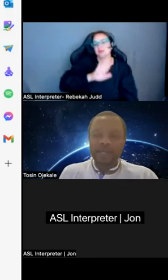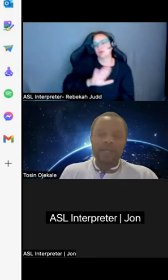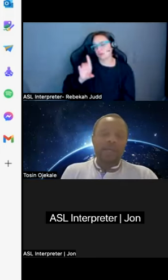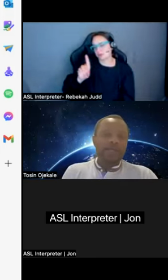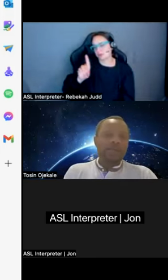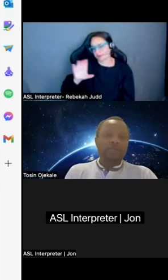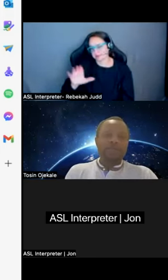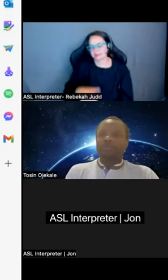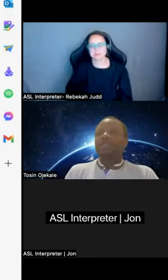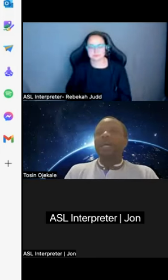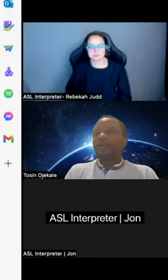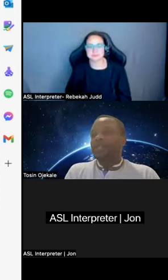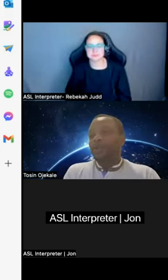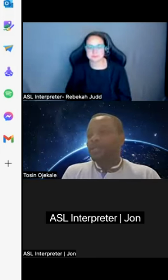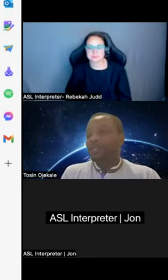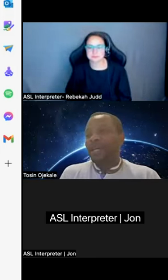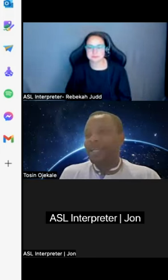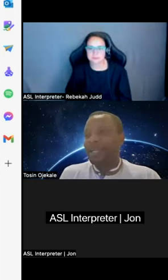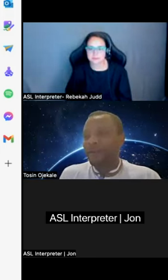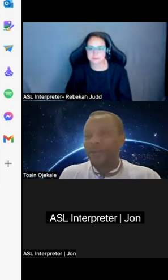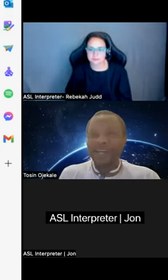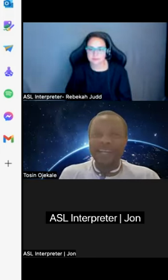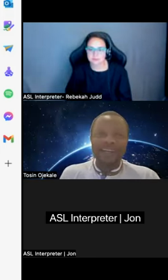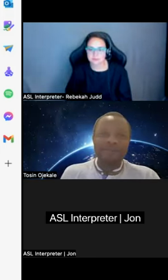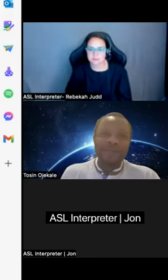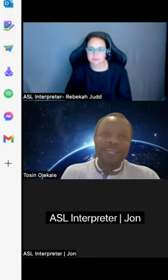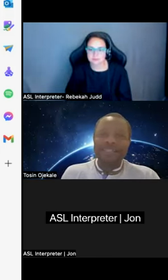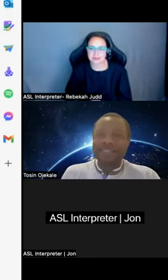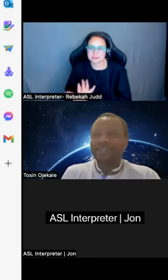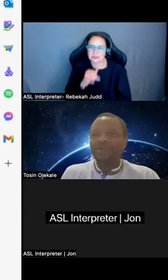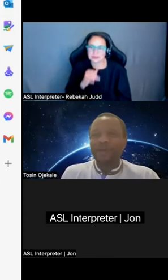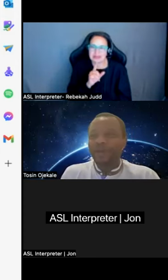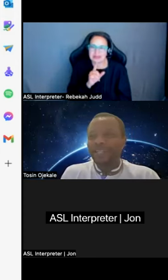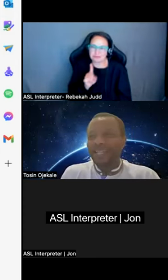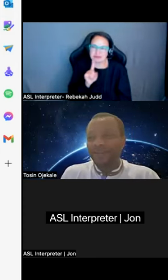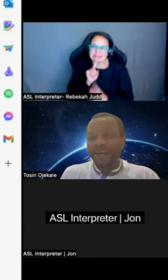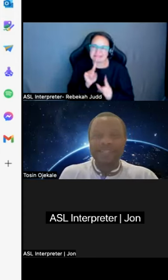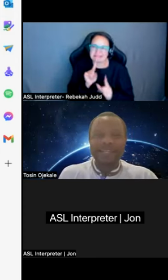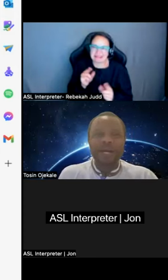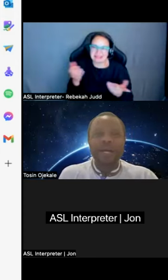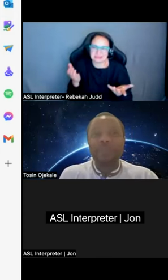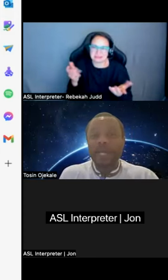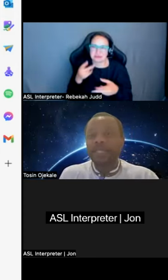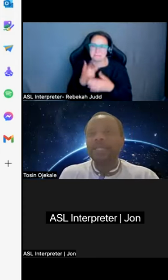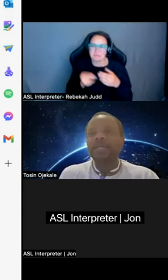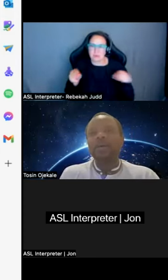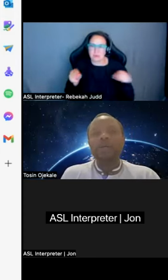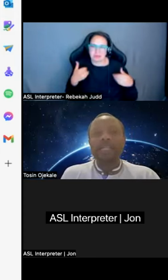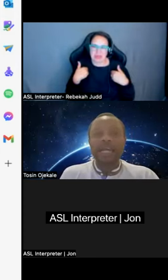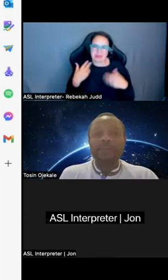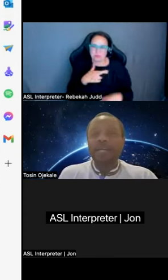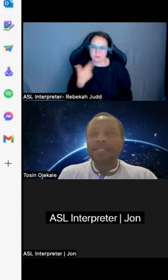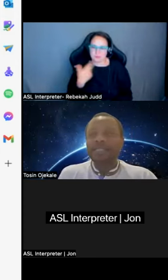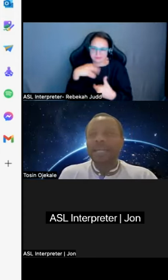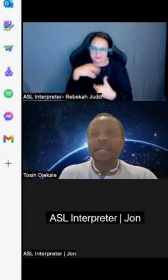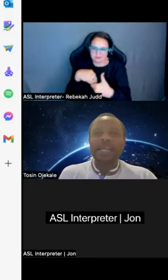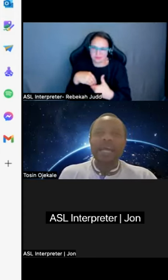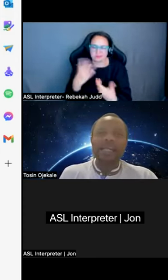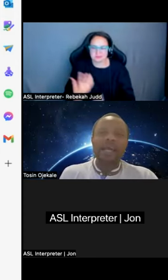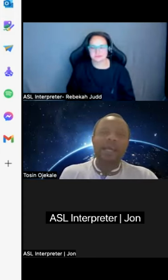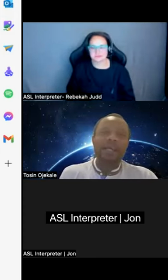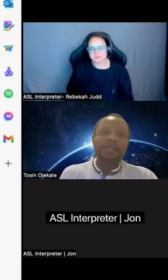okay? So that questions, I didn't give you any complete answer. So we all give answers back based on the elements that